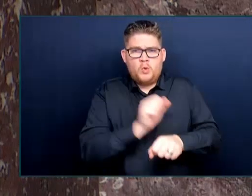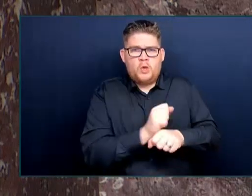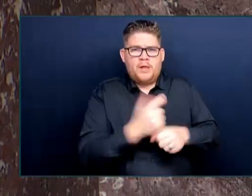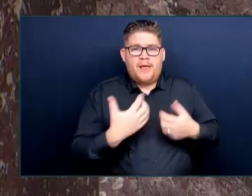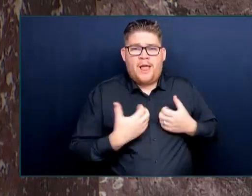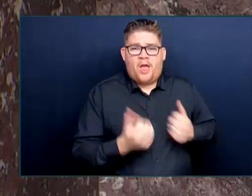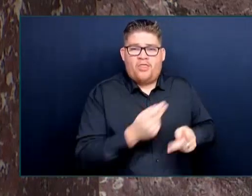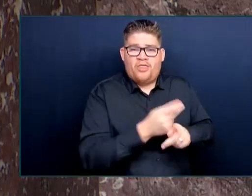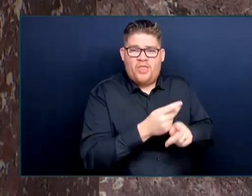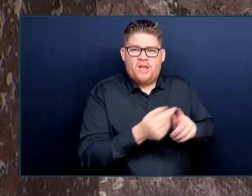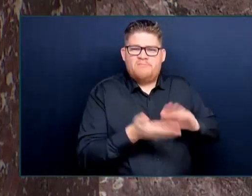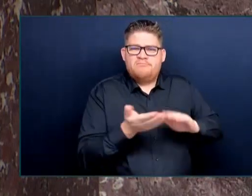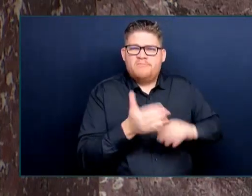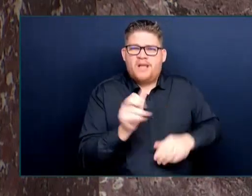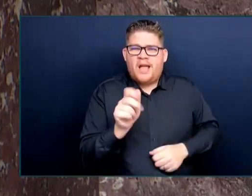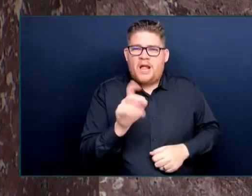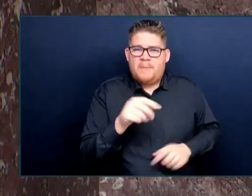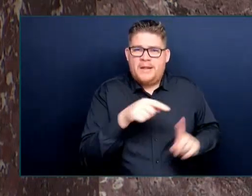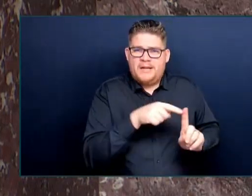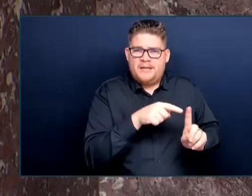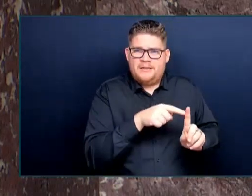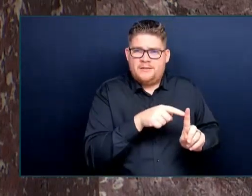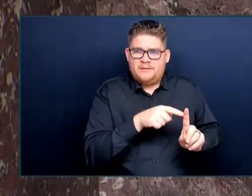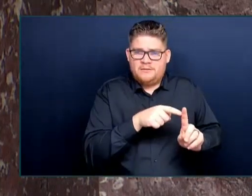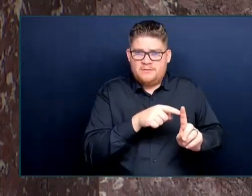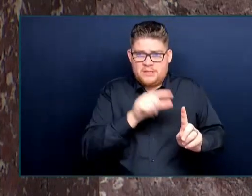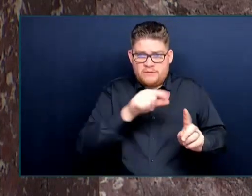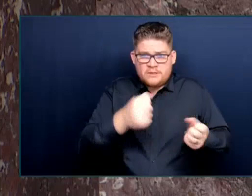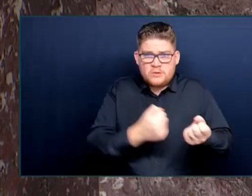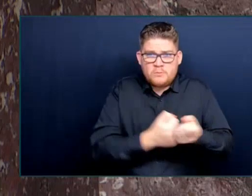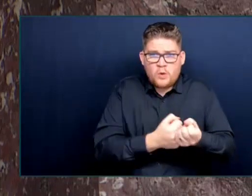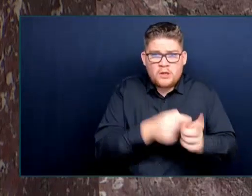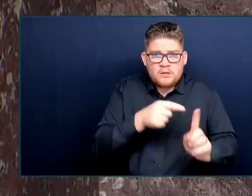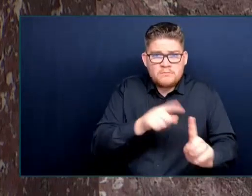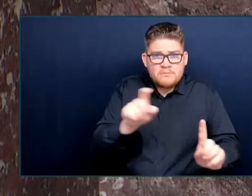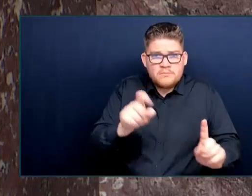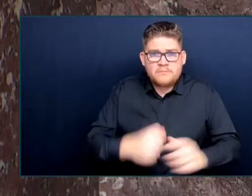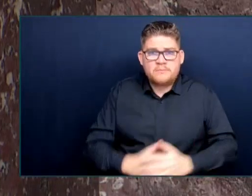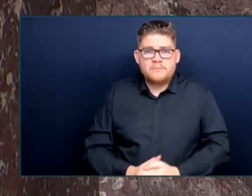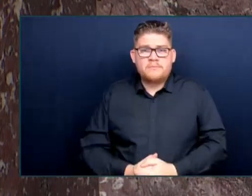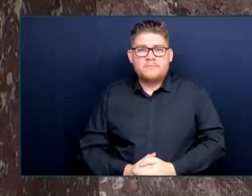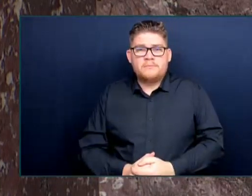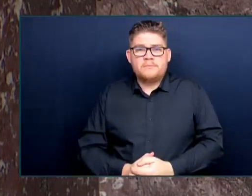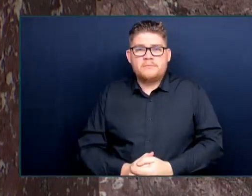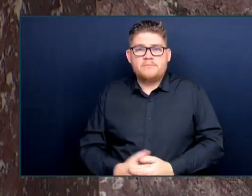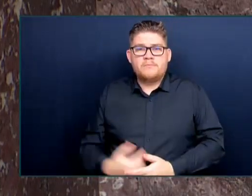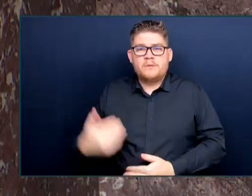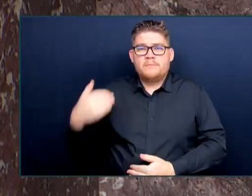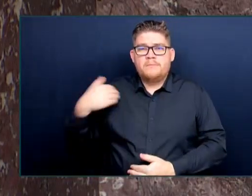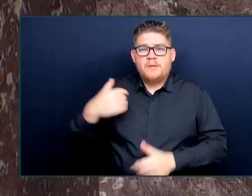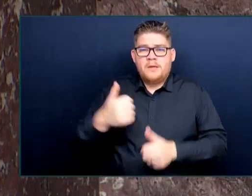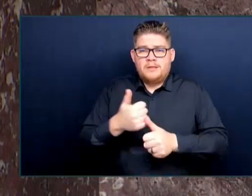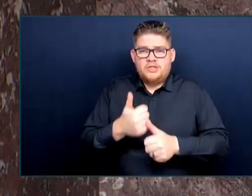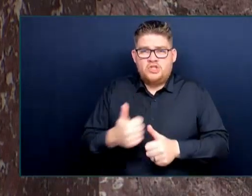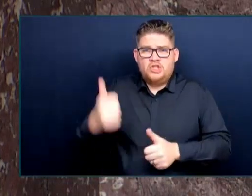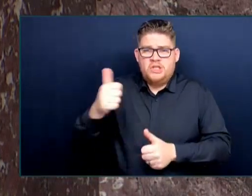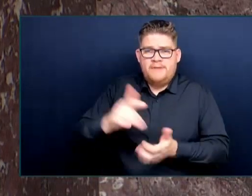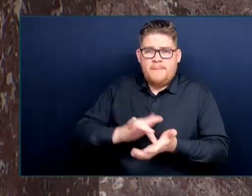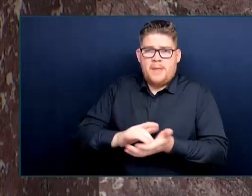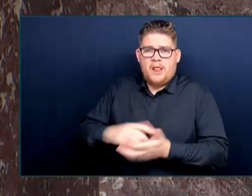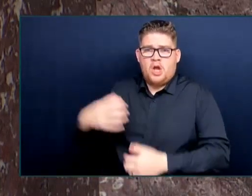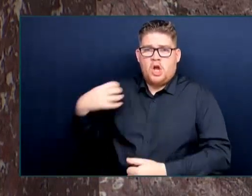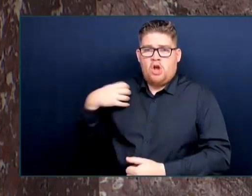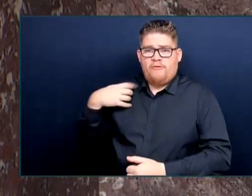Dr. Albert de Villiers, the former Chief Medical Officer for Interior Health, has just been convicted of